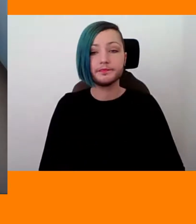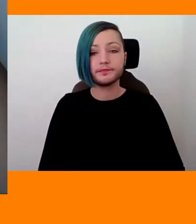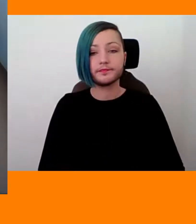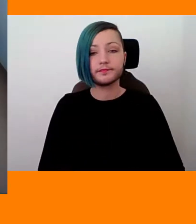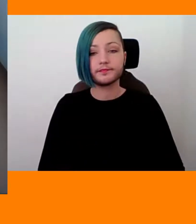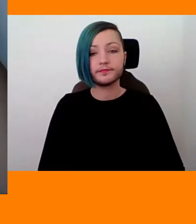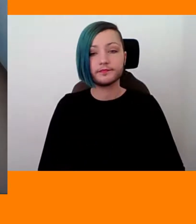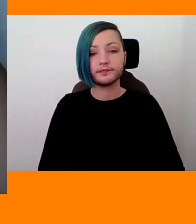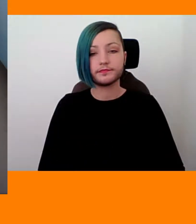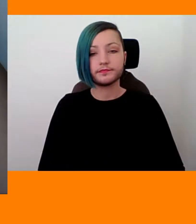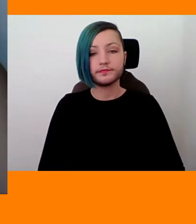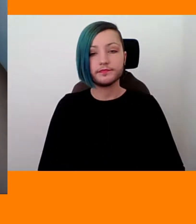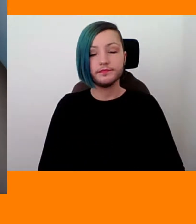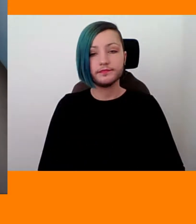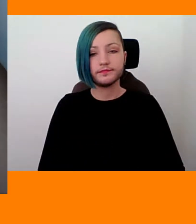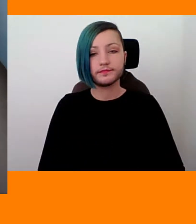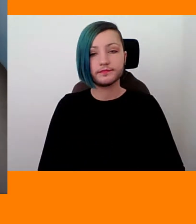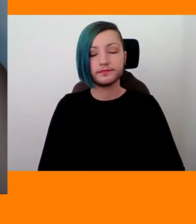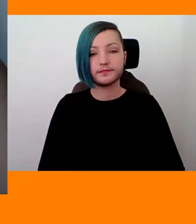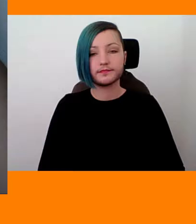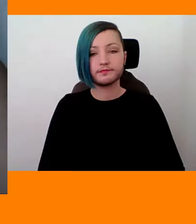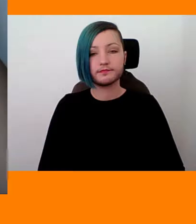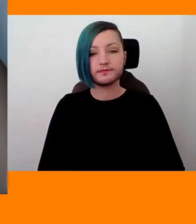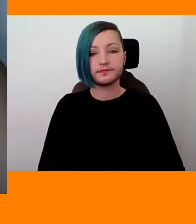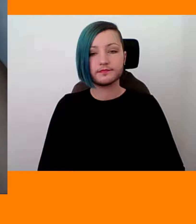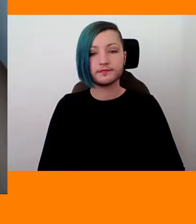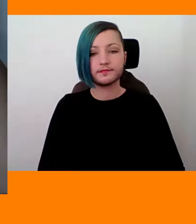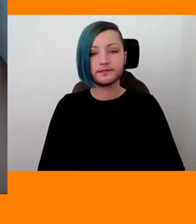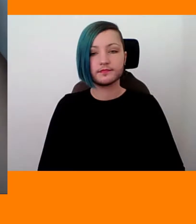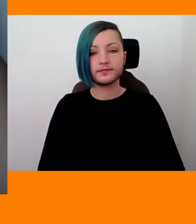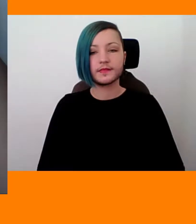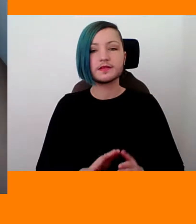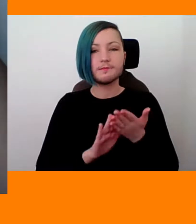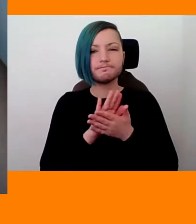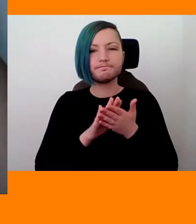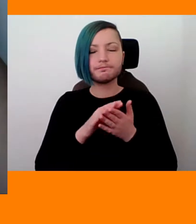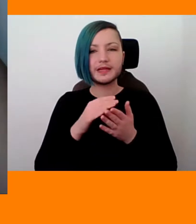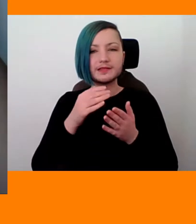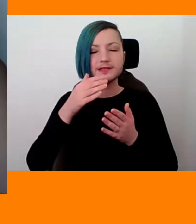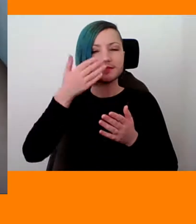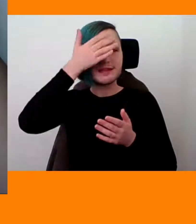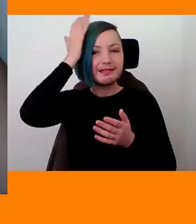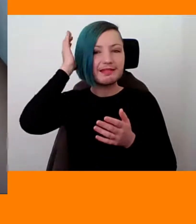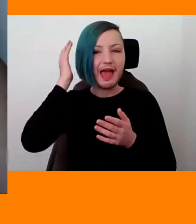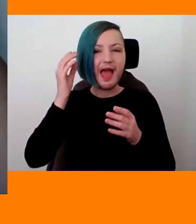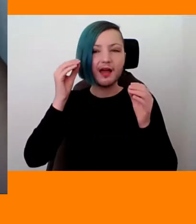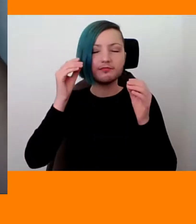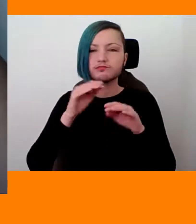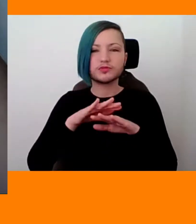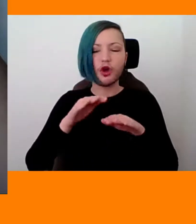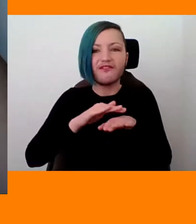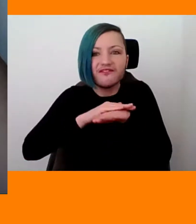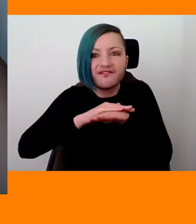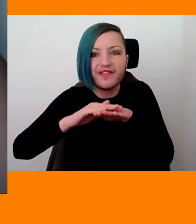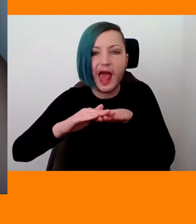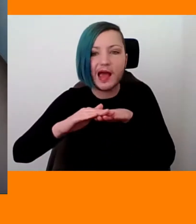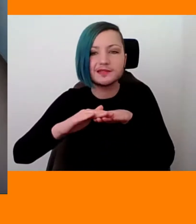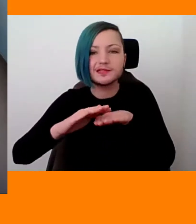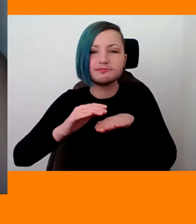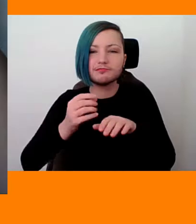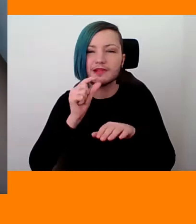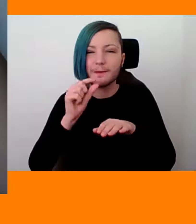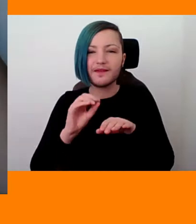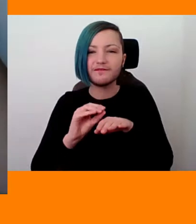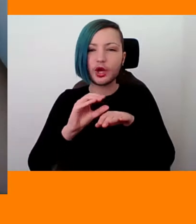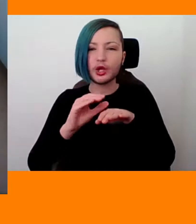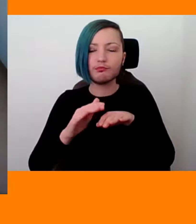This will make the hair almost look like it's not flat to the head. It will give it a bit of volume. So really